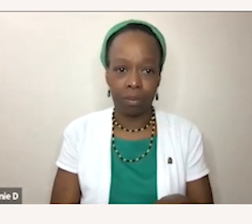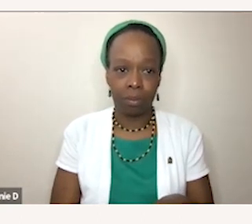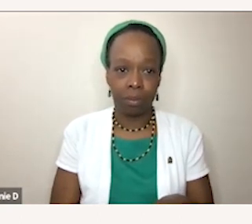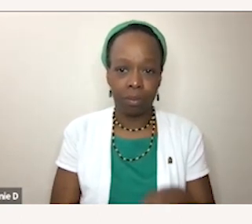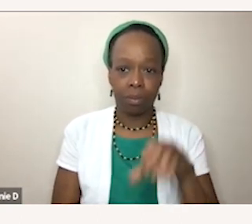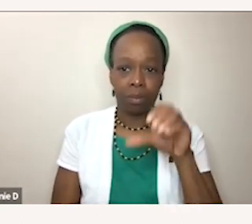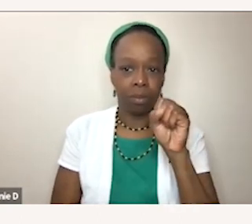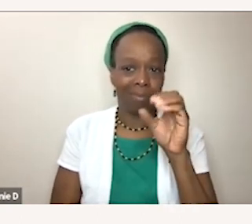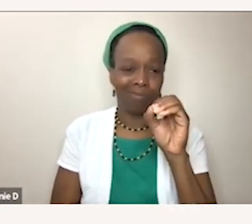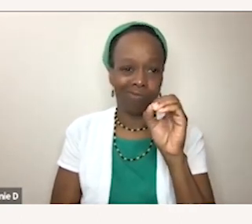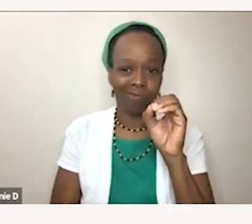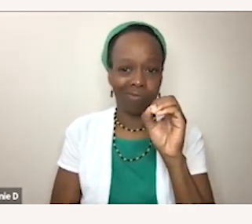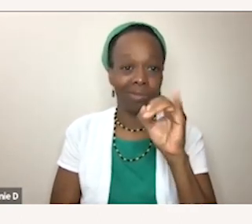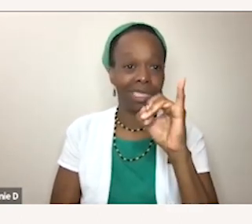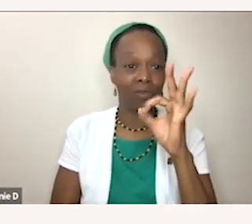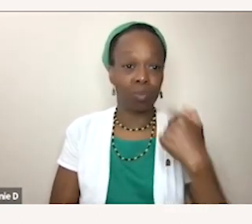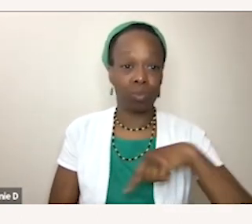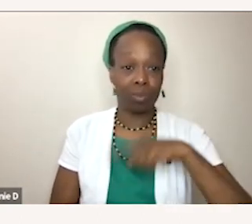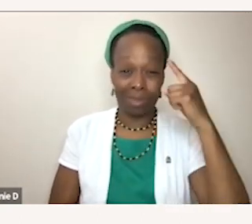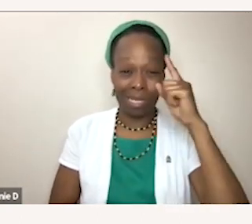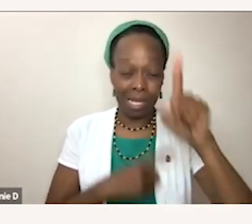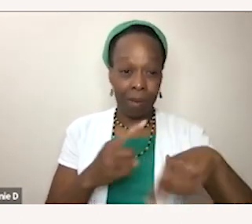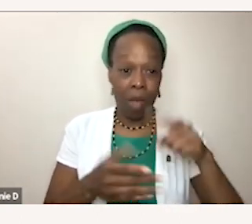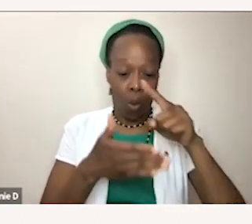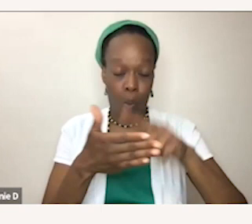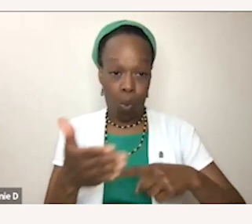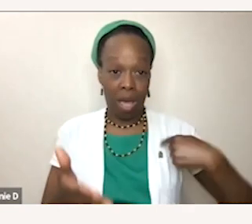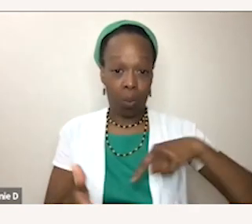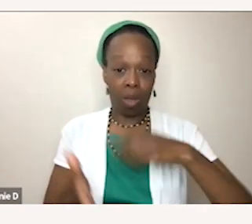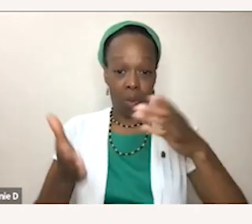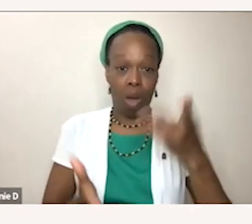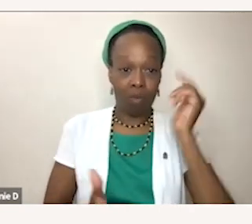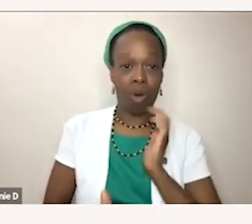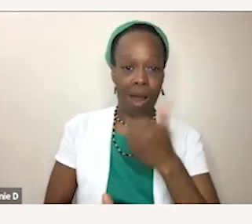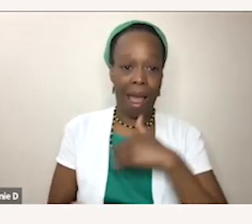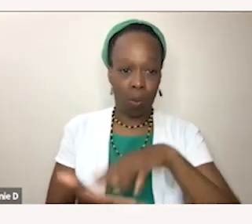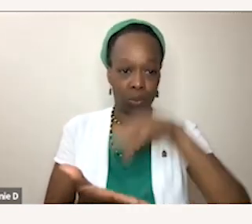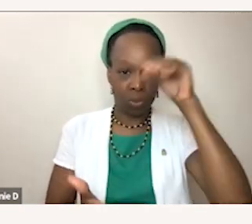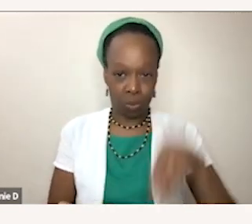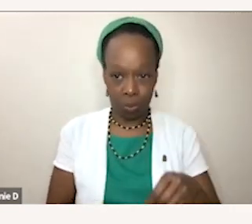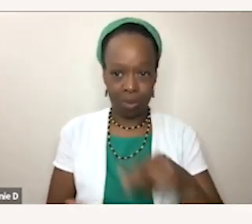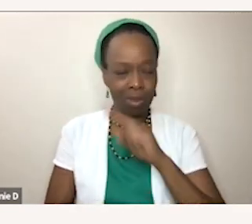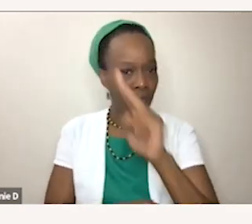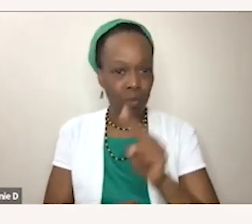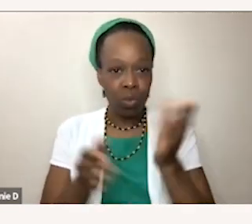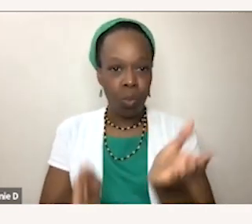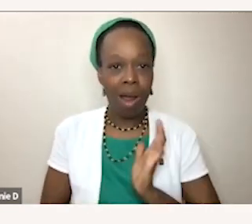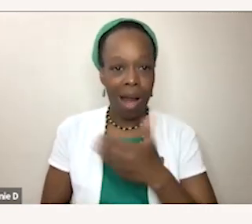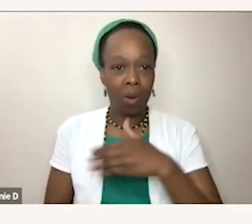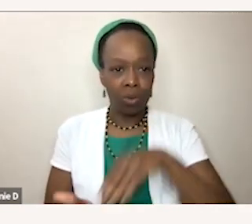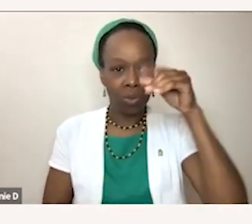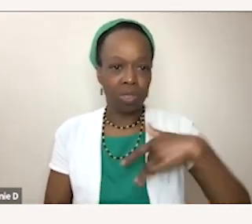So if we're thinking about this, what do we want for our students? Well, of course, we want our students to feel empowered by